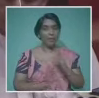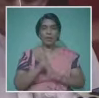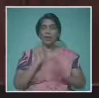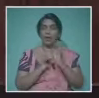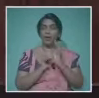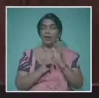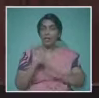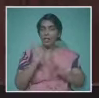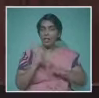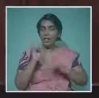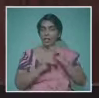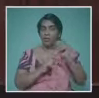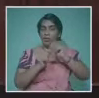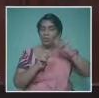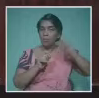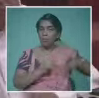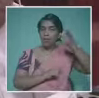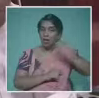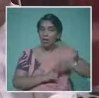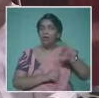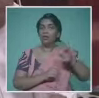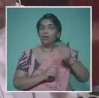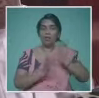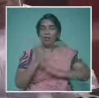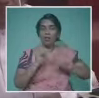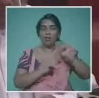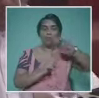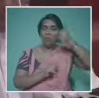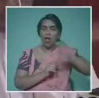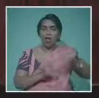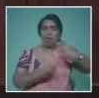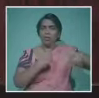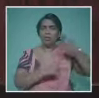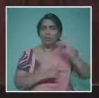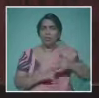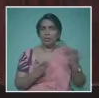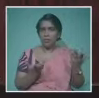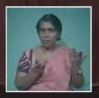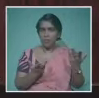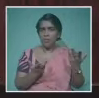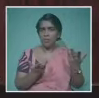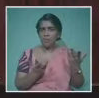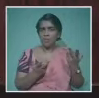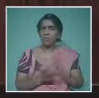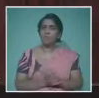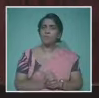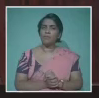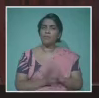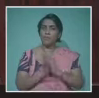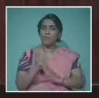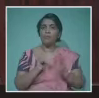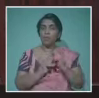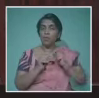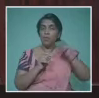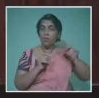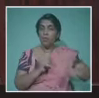not been approved yet. That is what he said. Then it before, be too that, late for a, before that, it has to be briefed to the cabinet. So that's what he